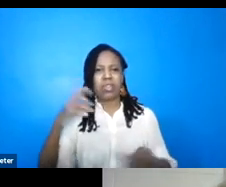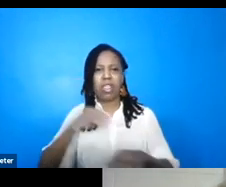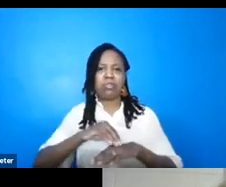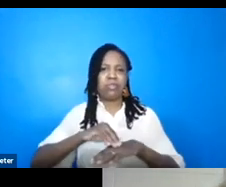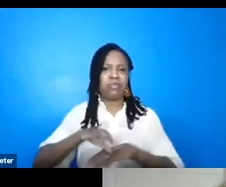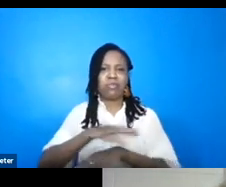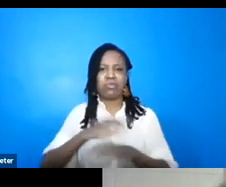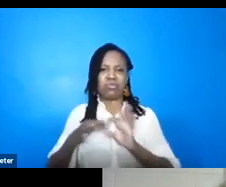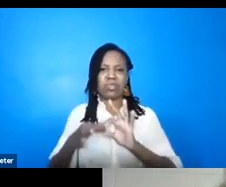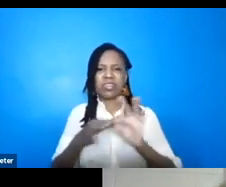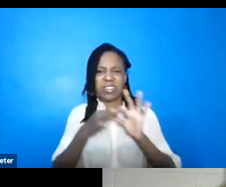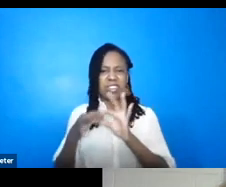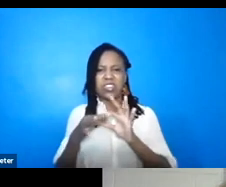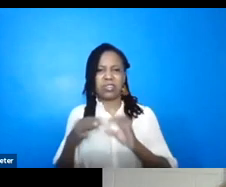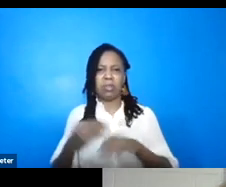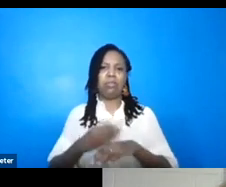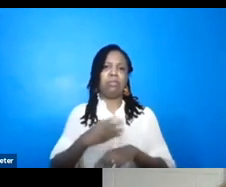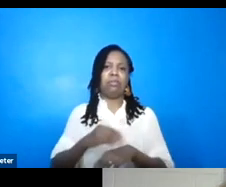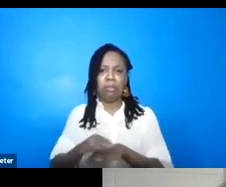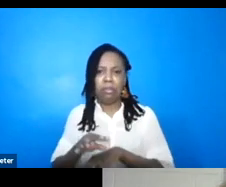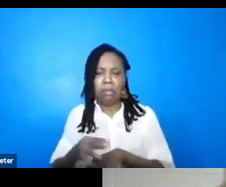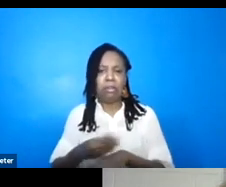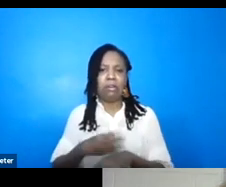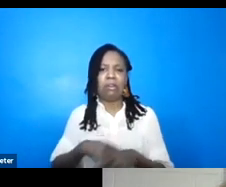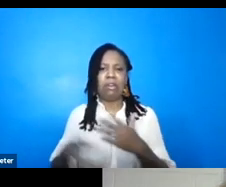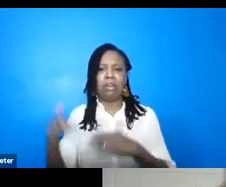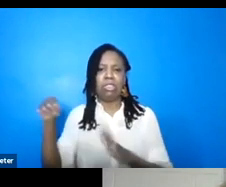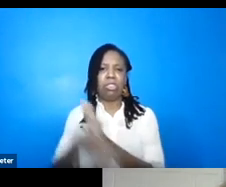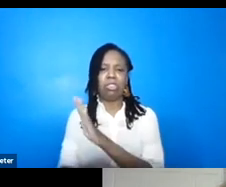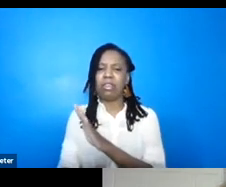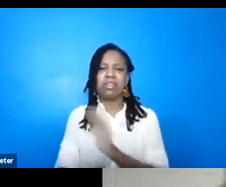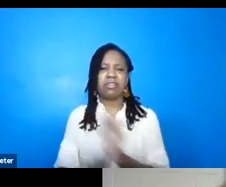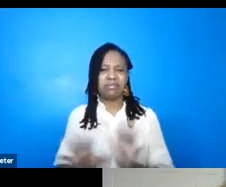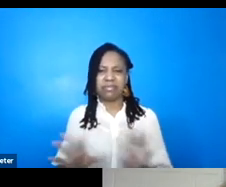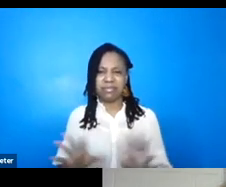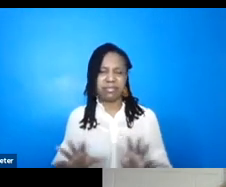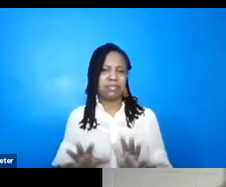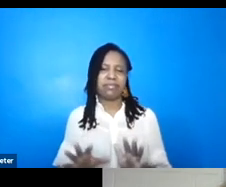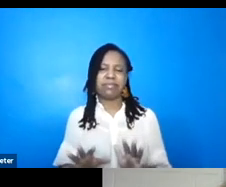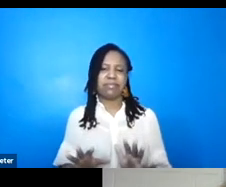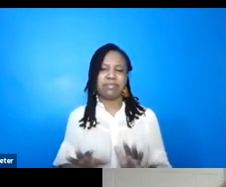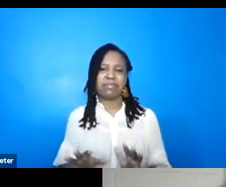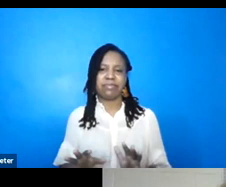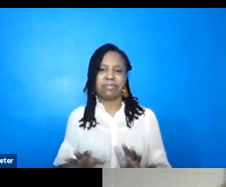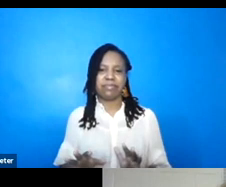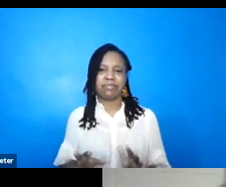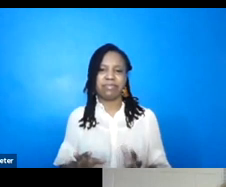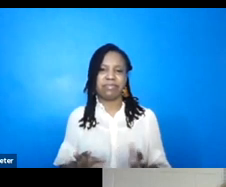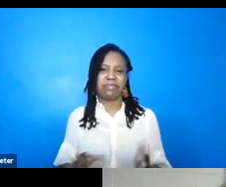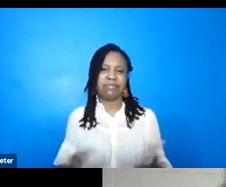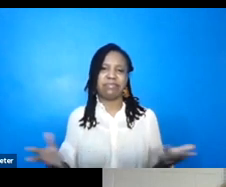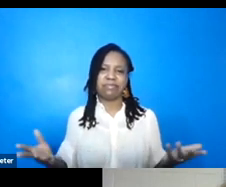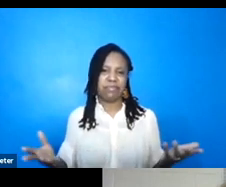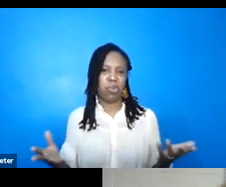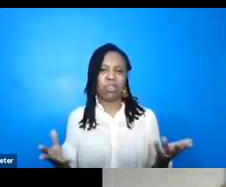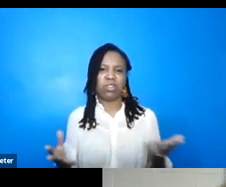relationships that are helping them become better people. They destroy them because they're still internalizing that pain, which leads to aggression and pushing back from